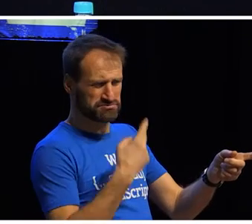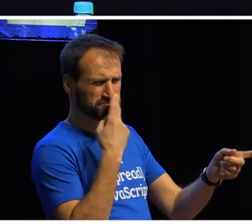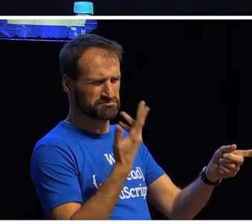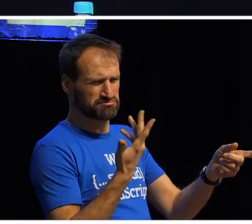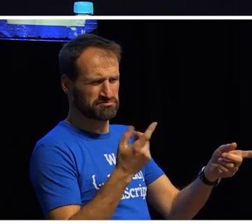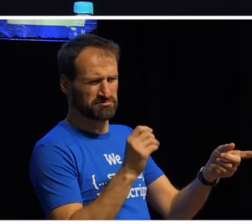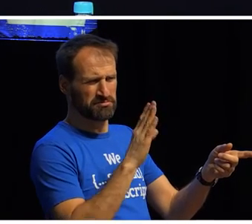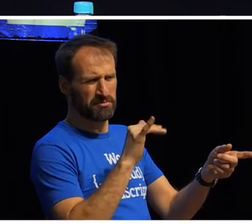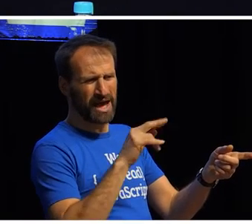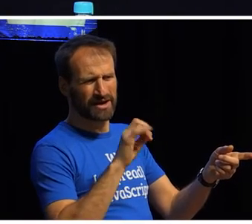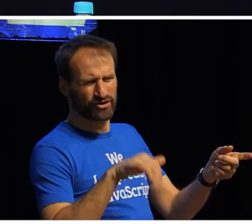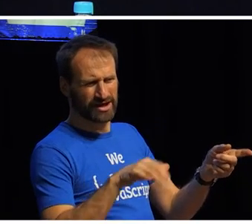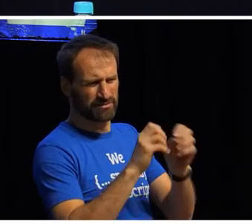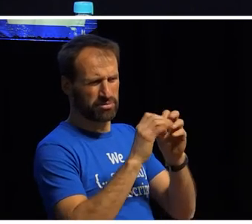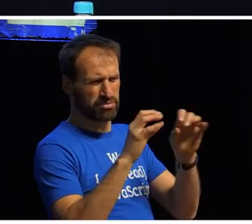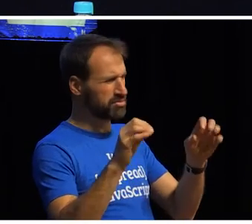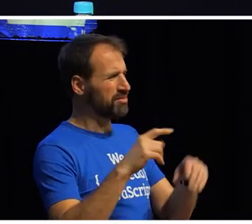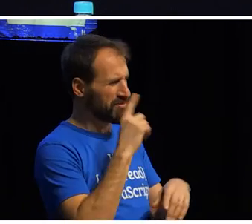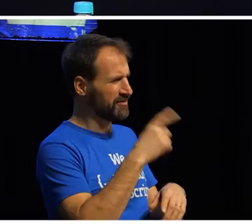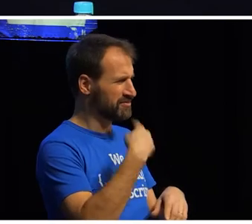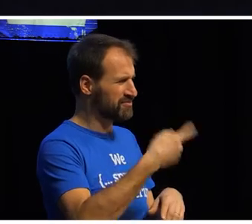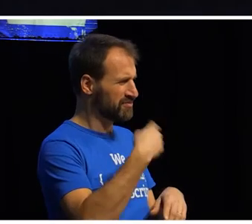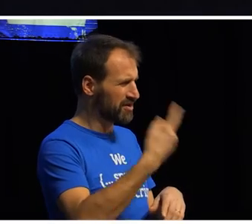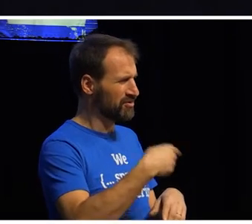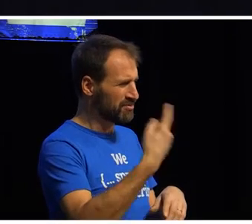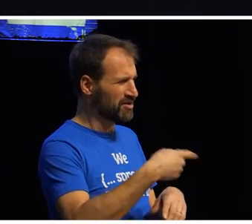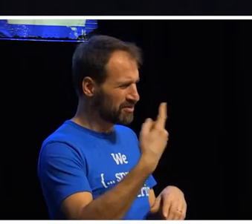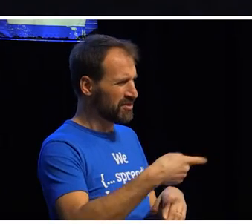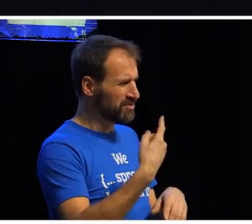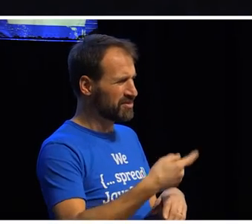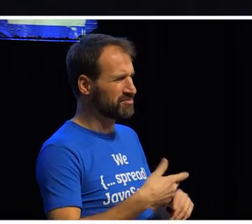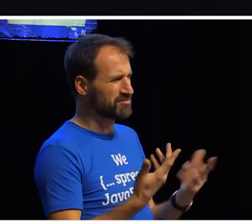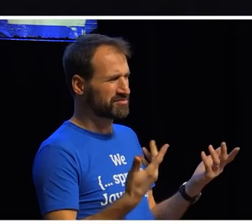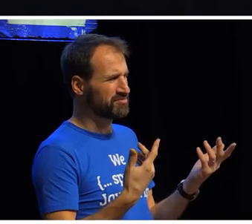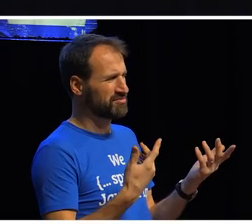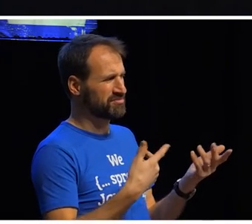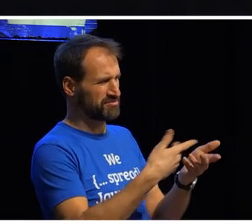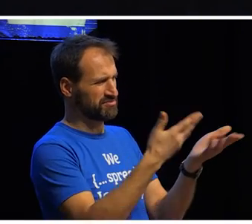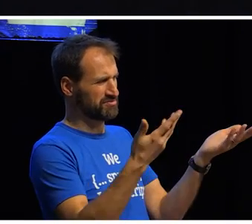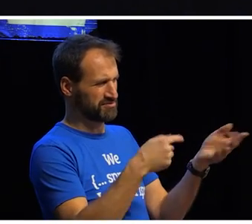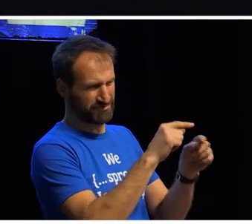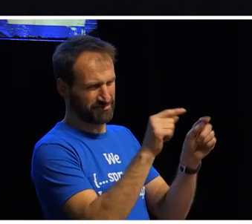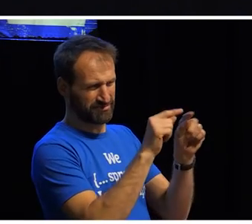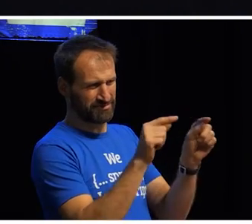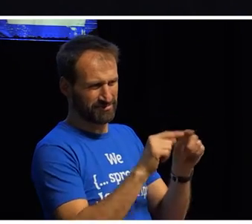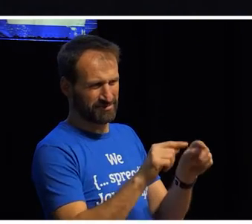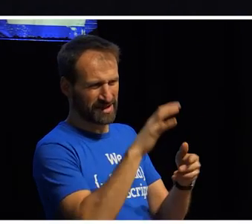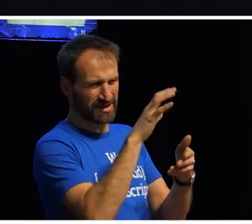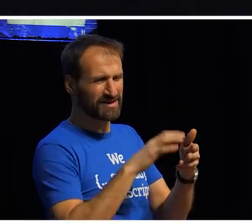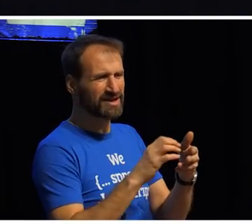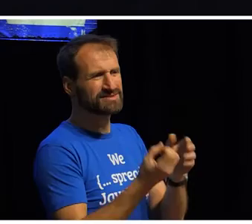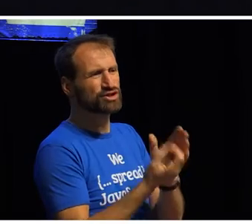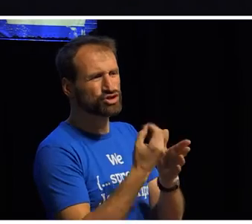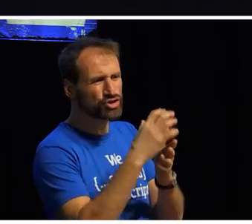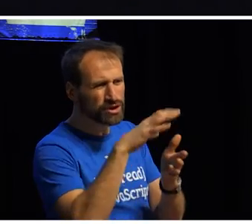just like a bunch of binary components if I just do this enough then you know it depends on the every every demo I get something different but you might see some snippets of text and source code